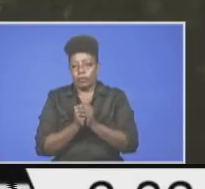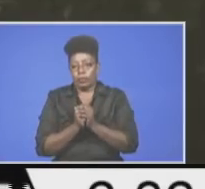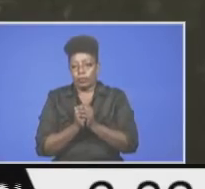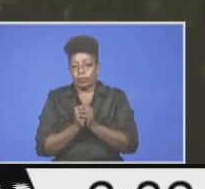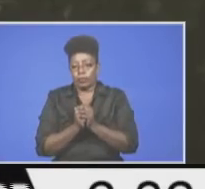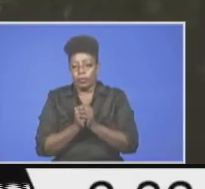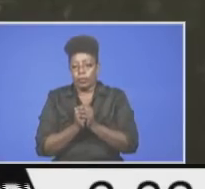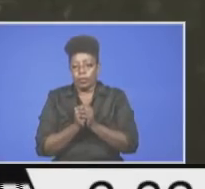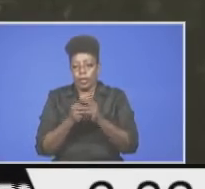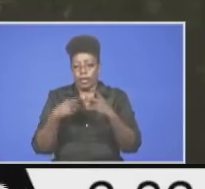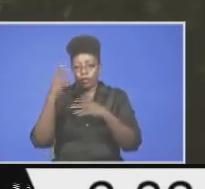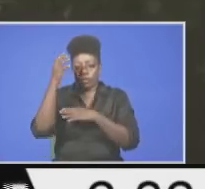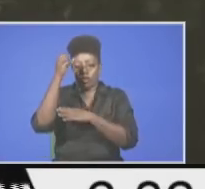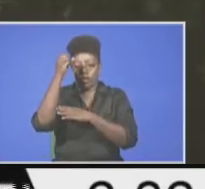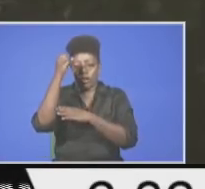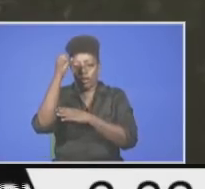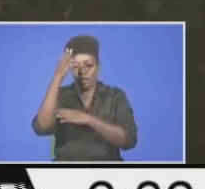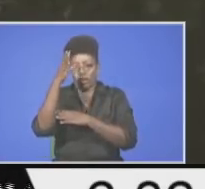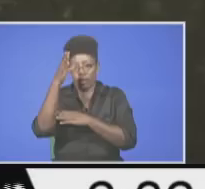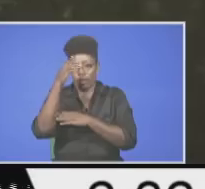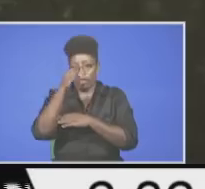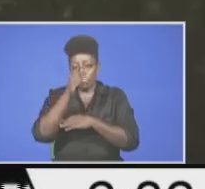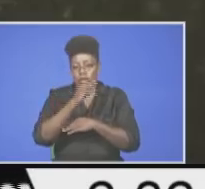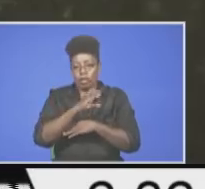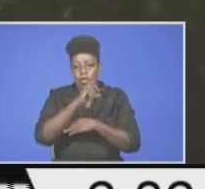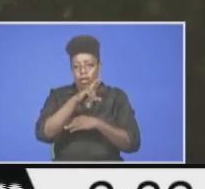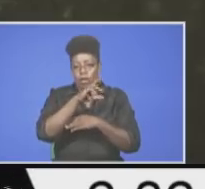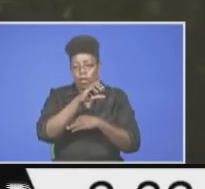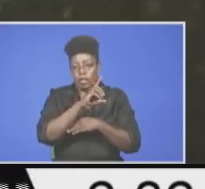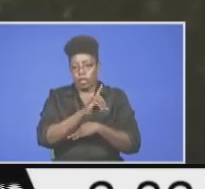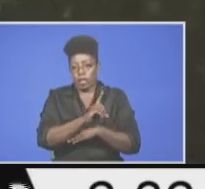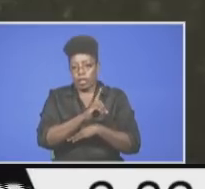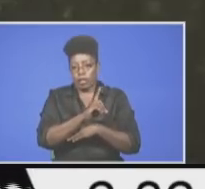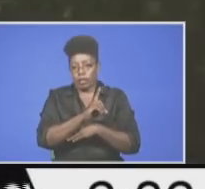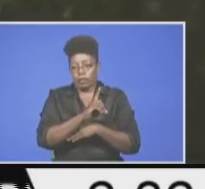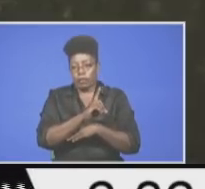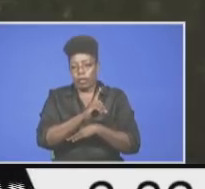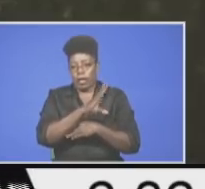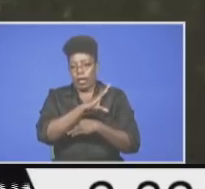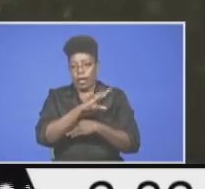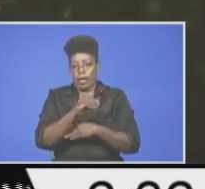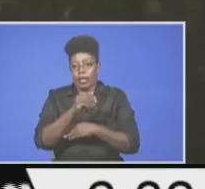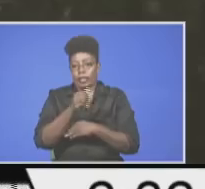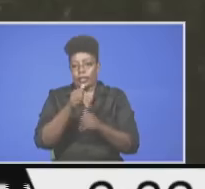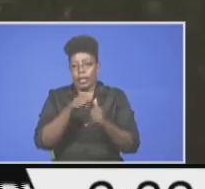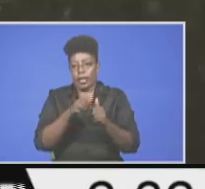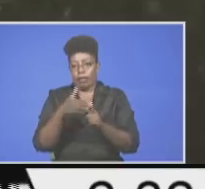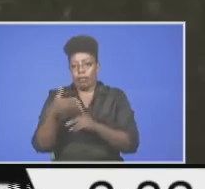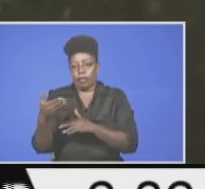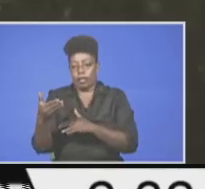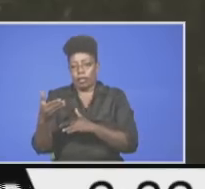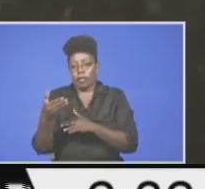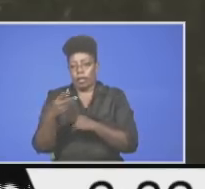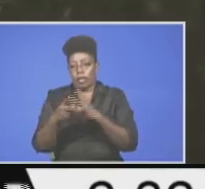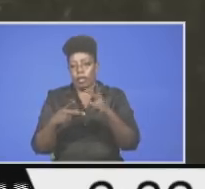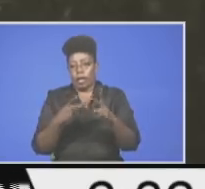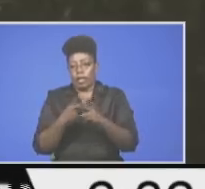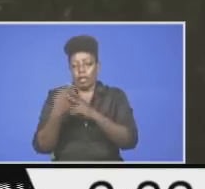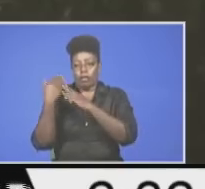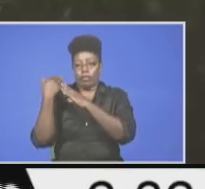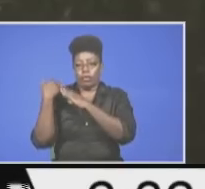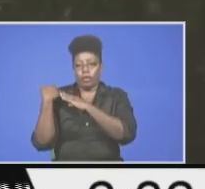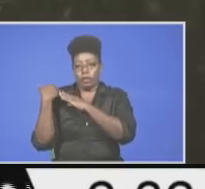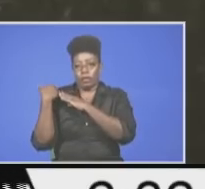transcends race, creed, ethnicity, and every circumstance of birth amidst